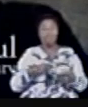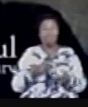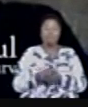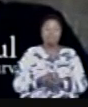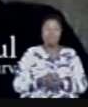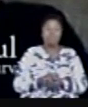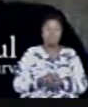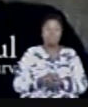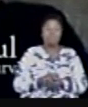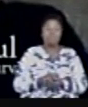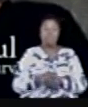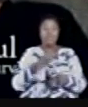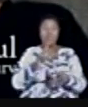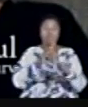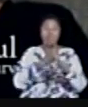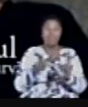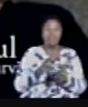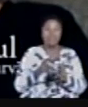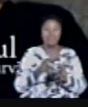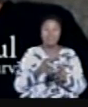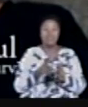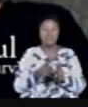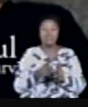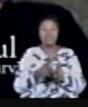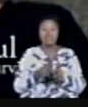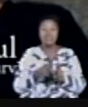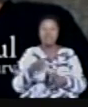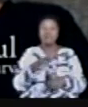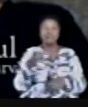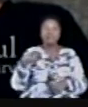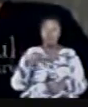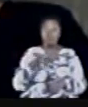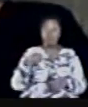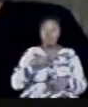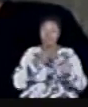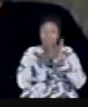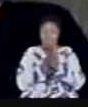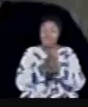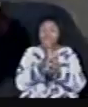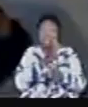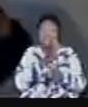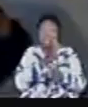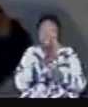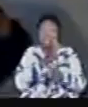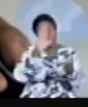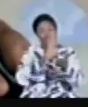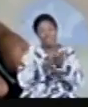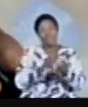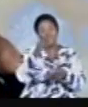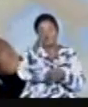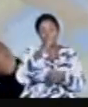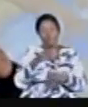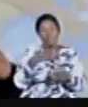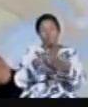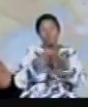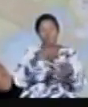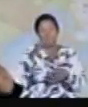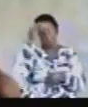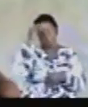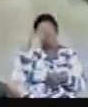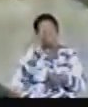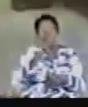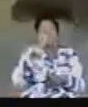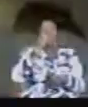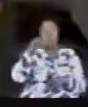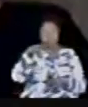But we prayed, and I believe God. Before you know, my 2 legs paralyzed.